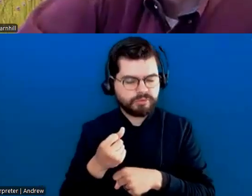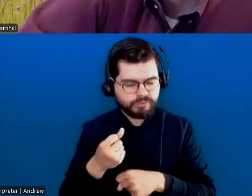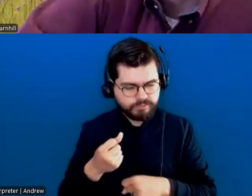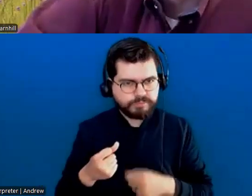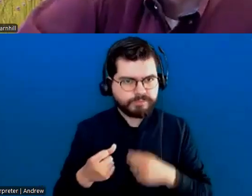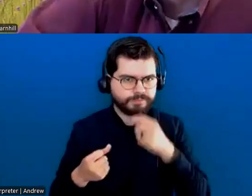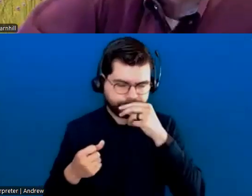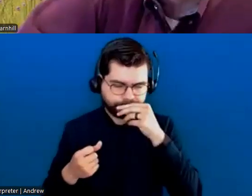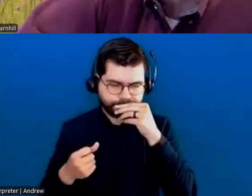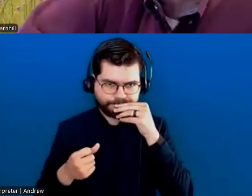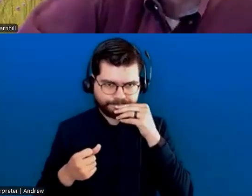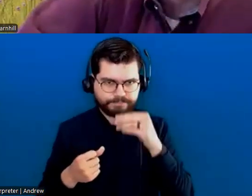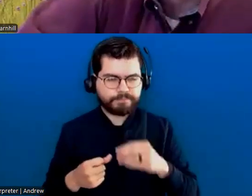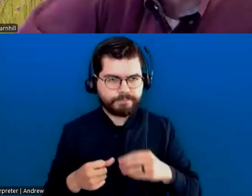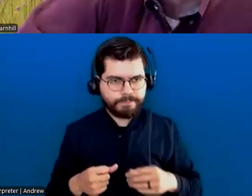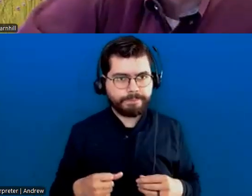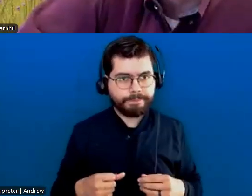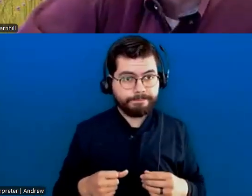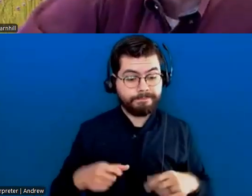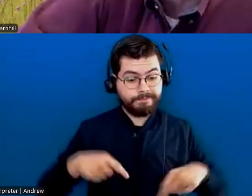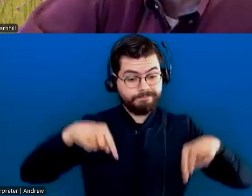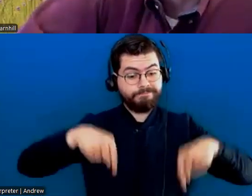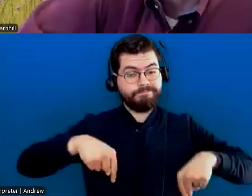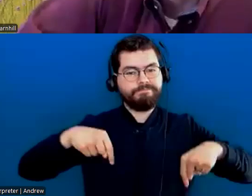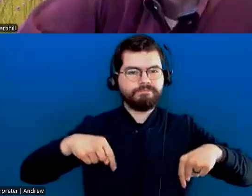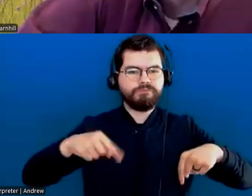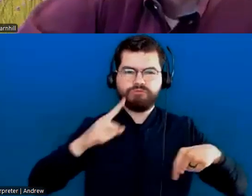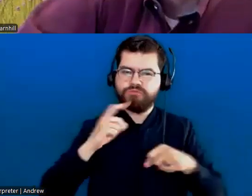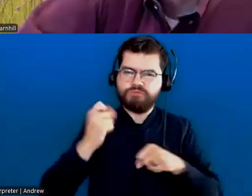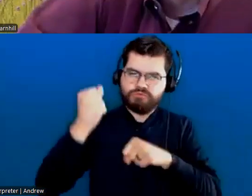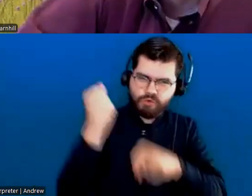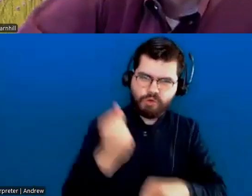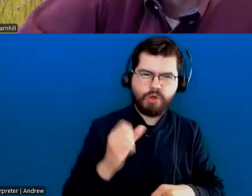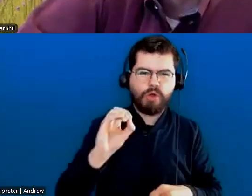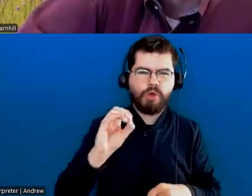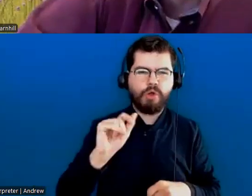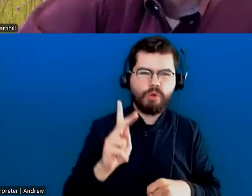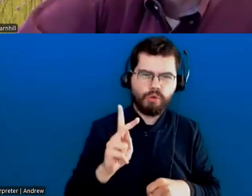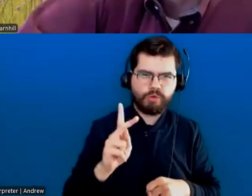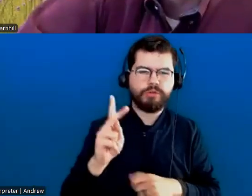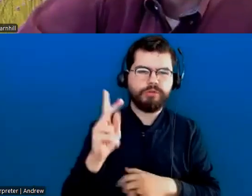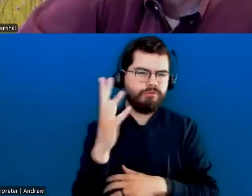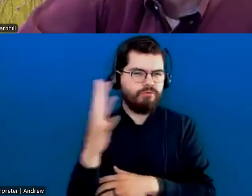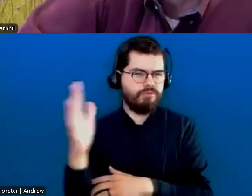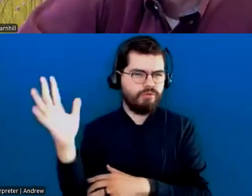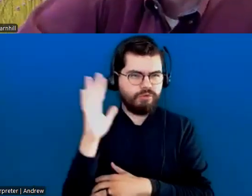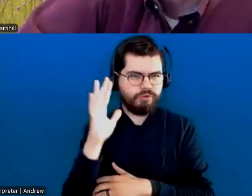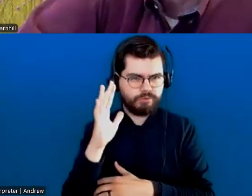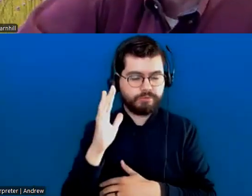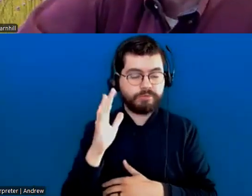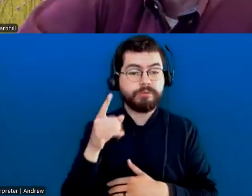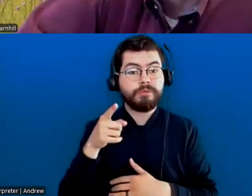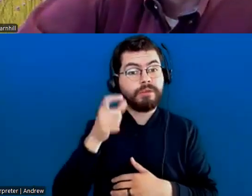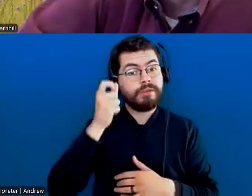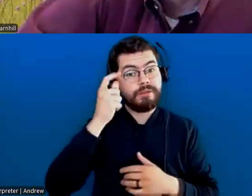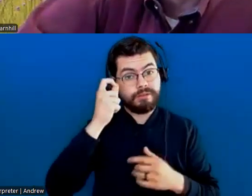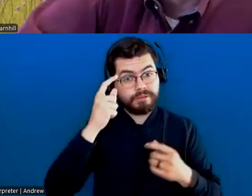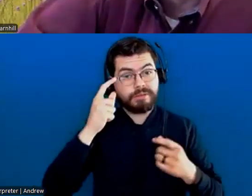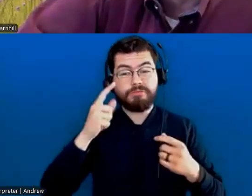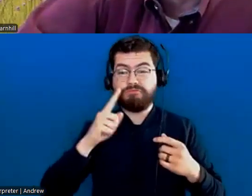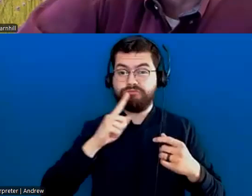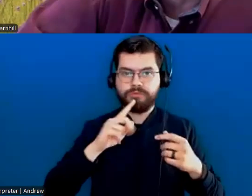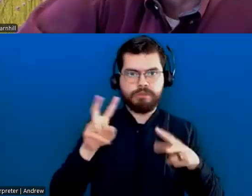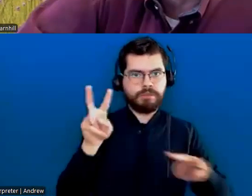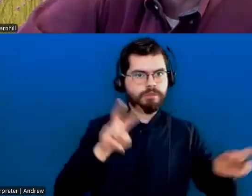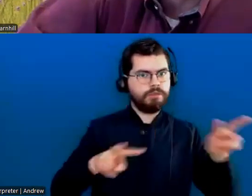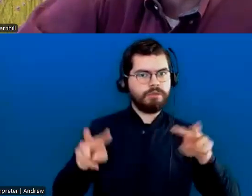we're basically an oak forest, or predominantly oak forest, is rapidly changing in front of our eyes.